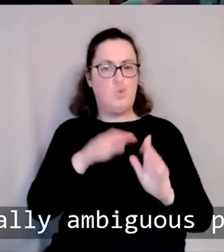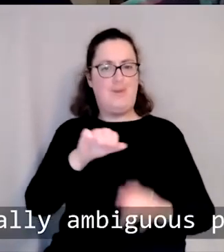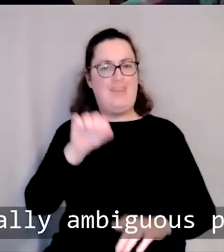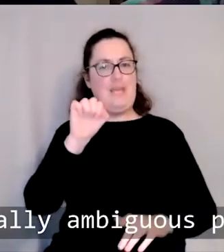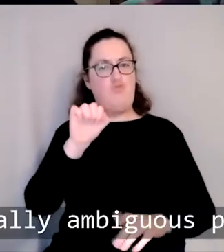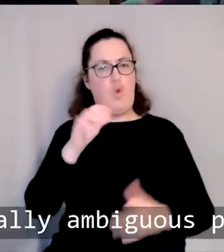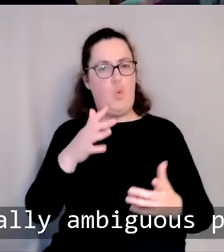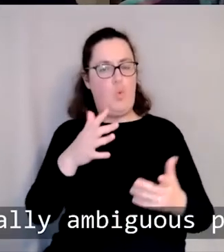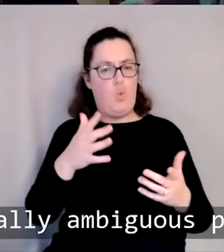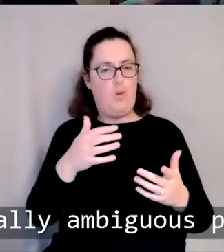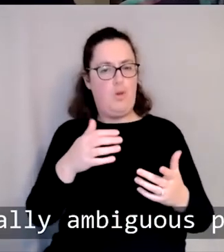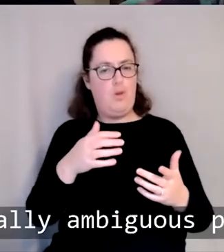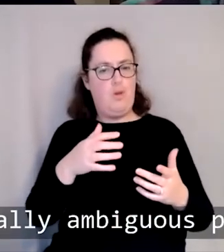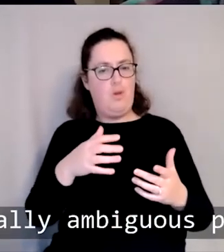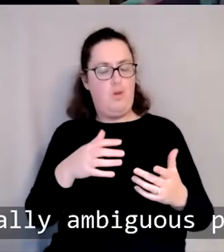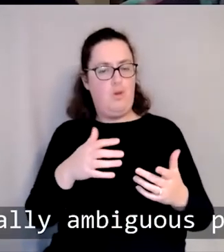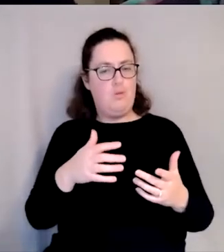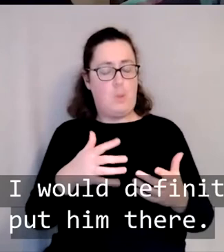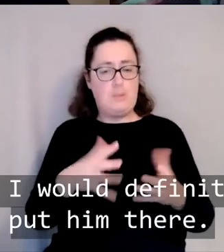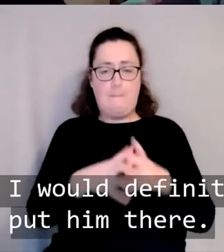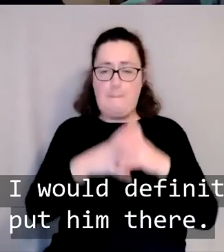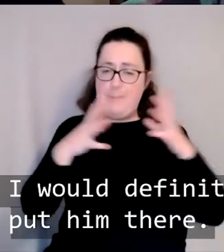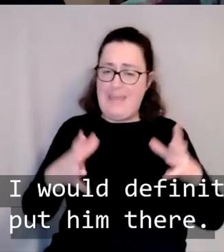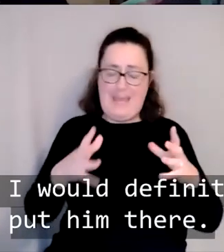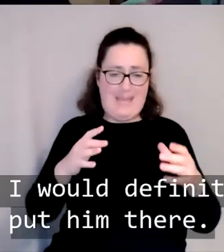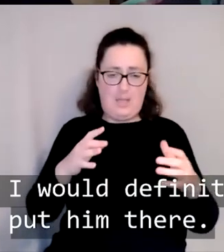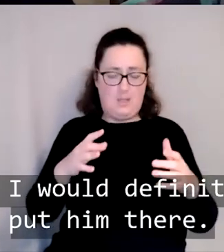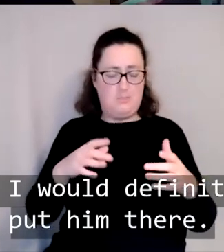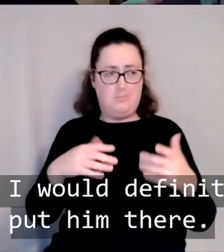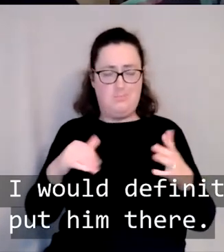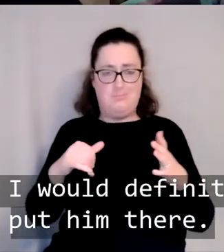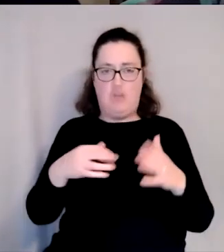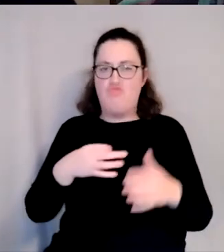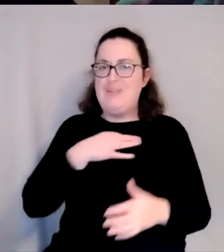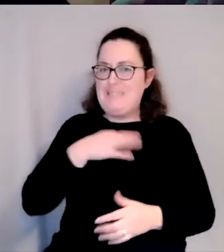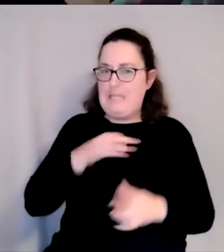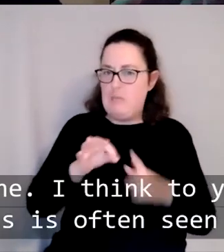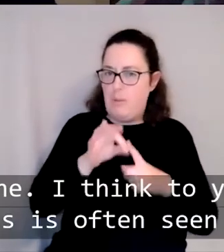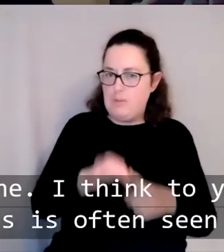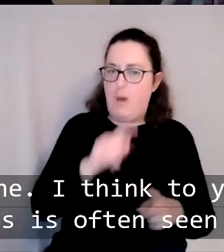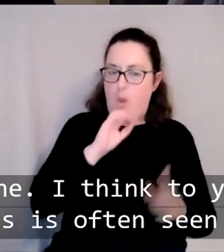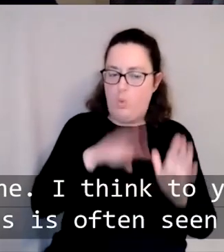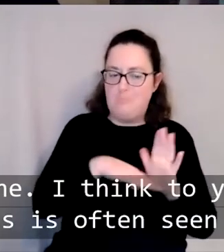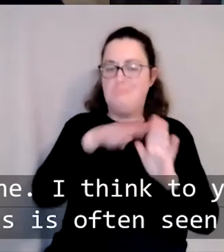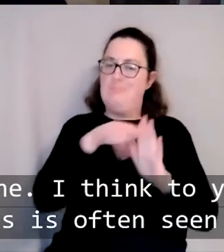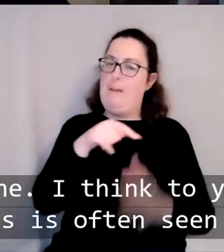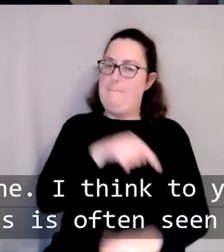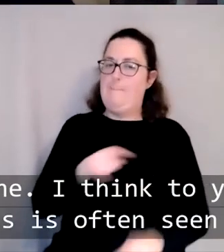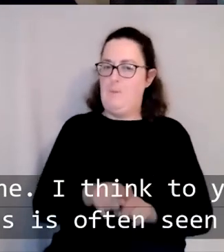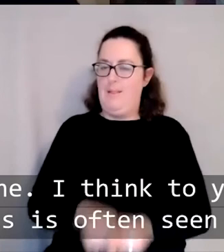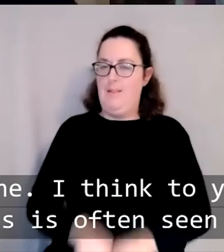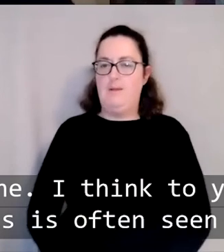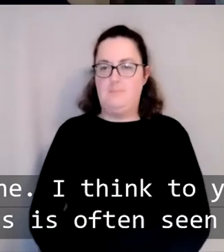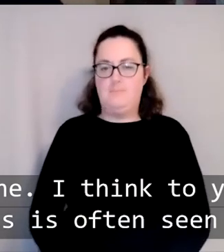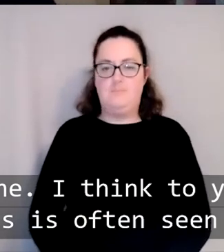it's a morally ambiguous proposition, but I would definitely put him there. That's fine. I think